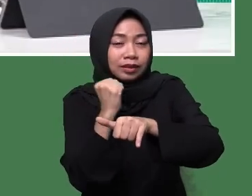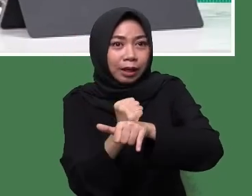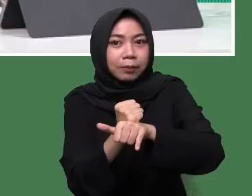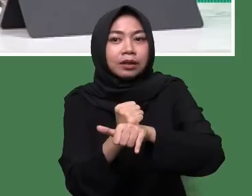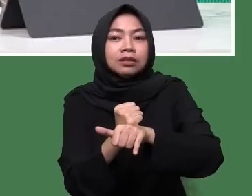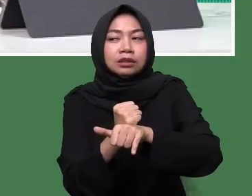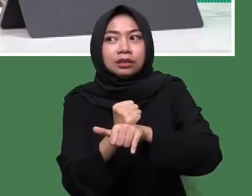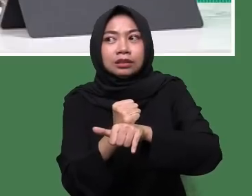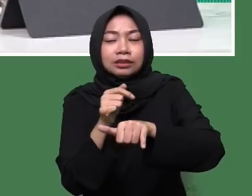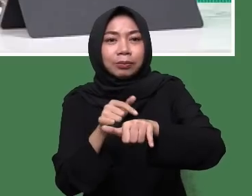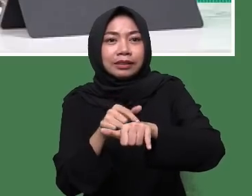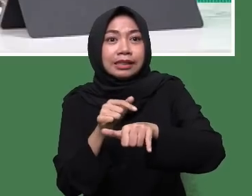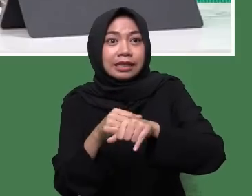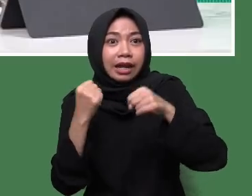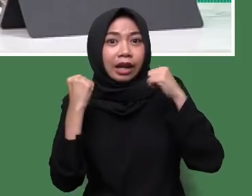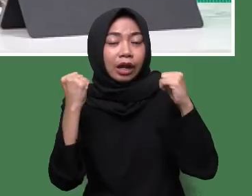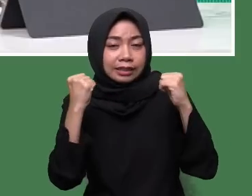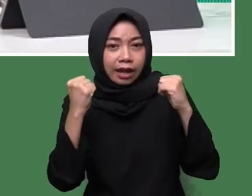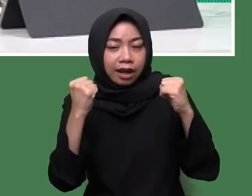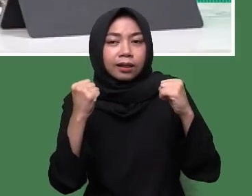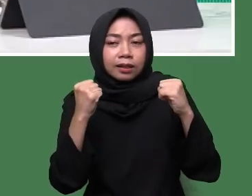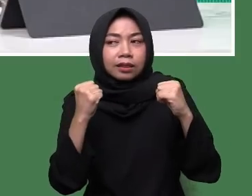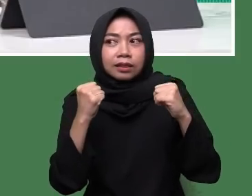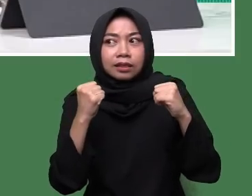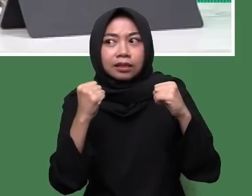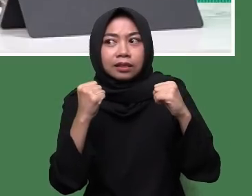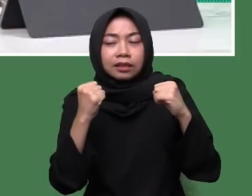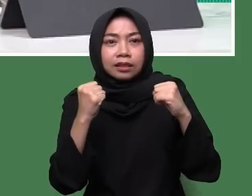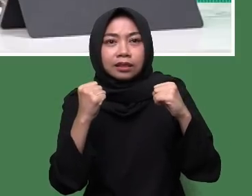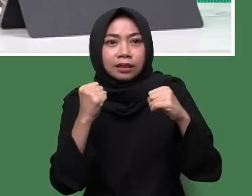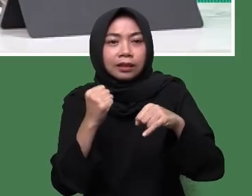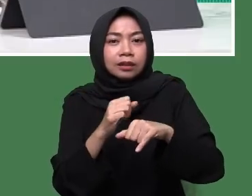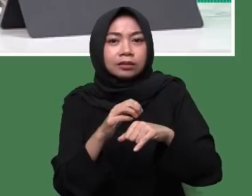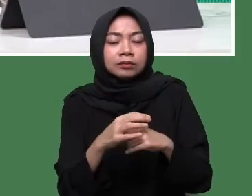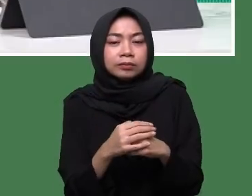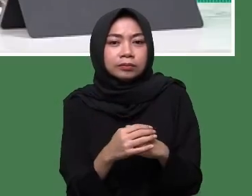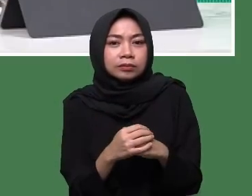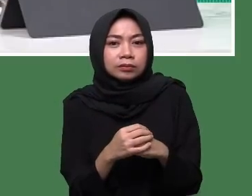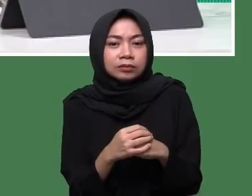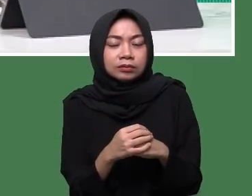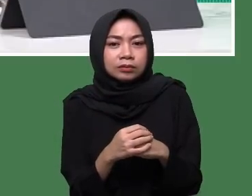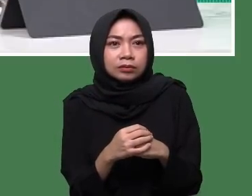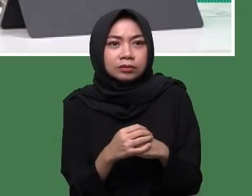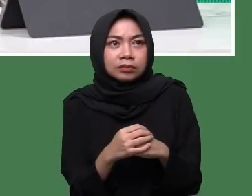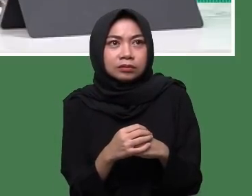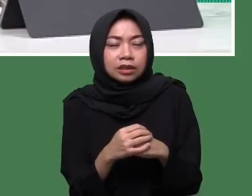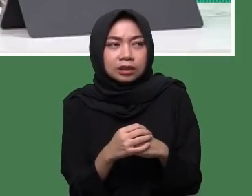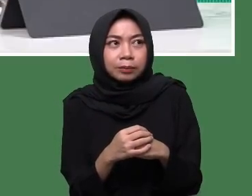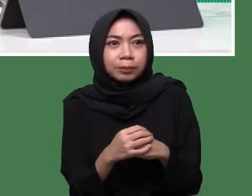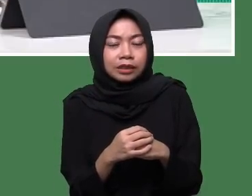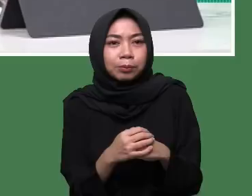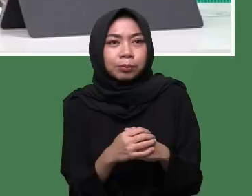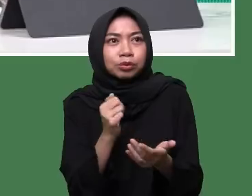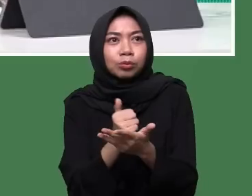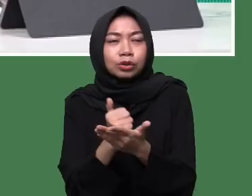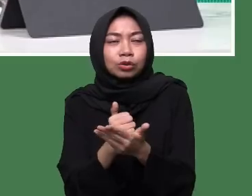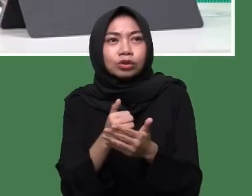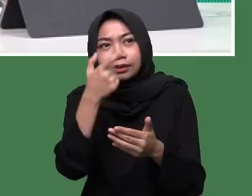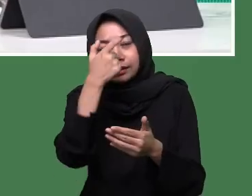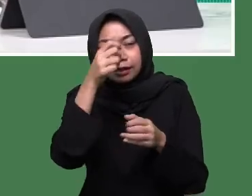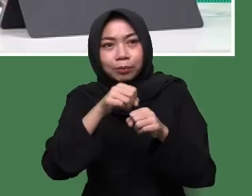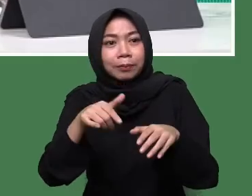the healthy livestock that being stamping out. In order to make sure that the disease is not spreading.